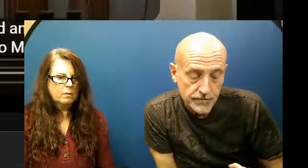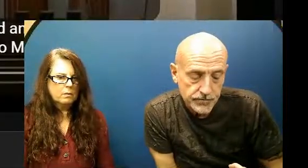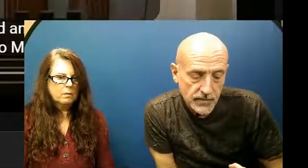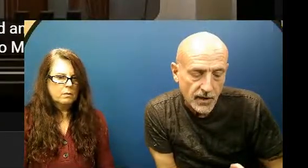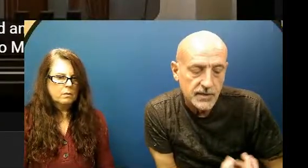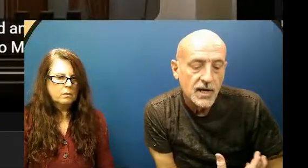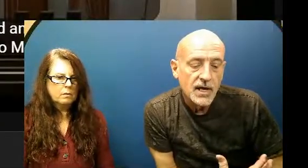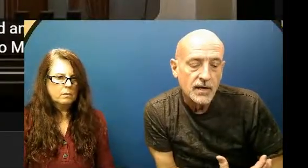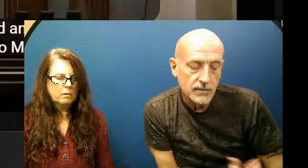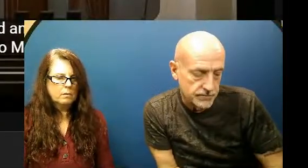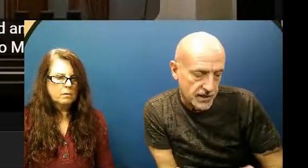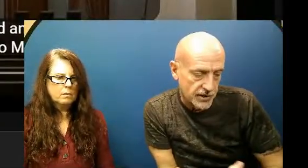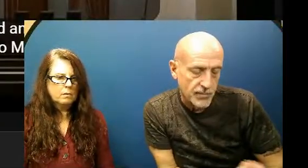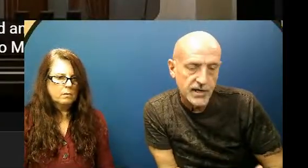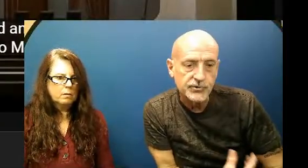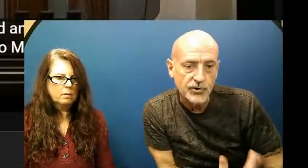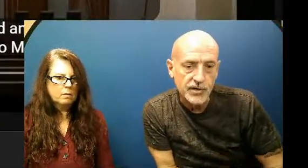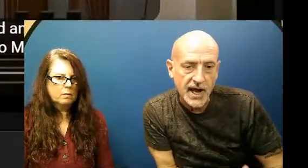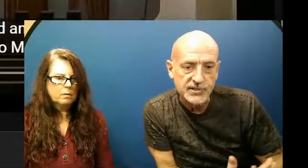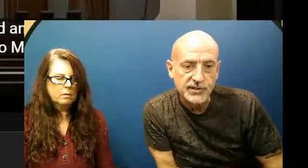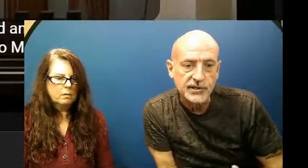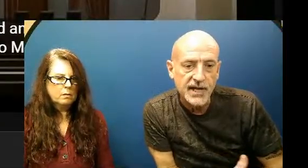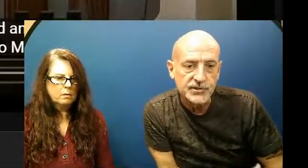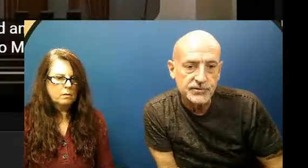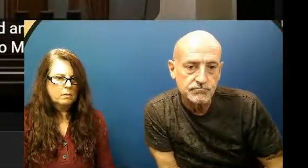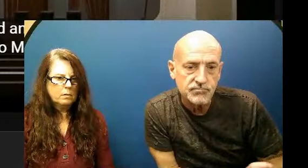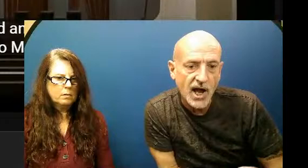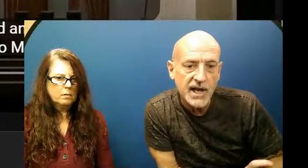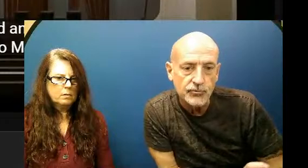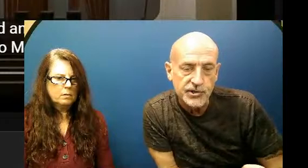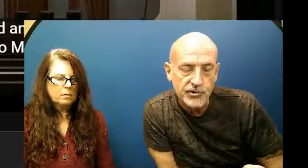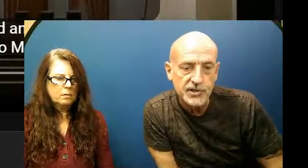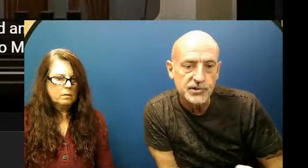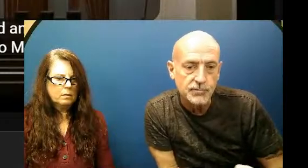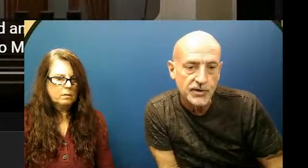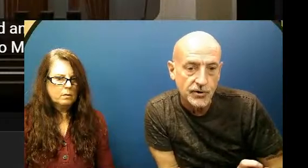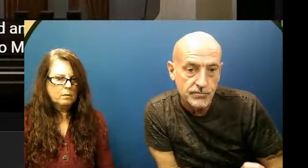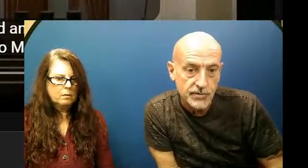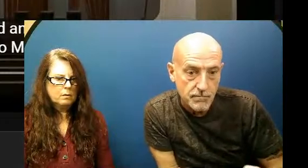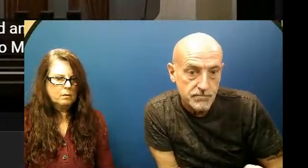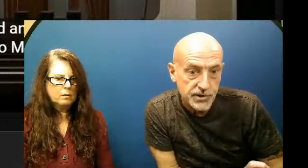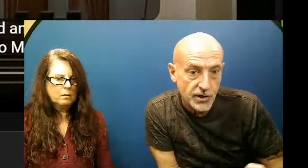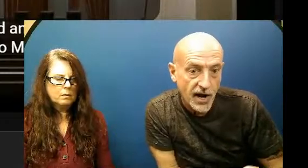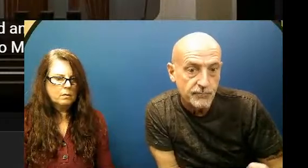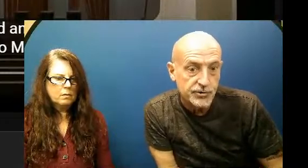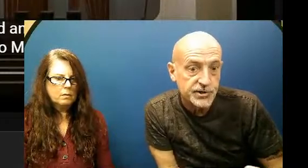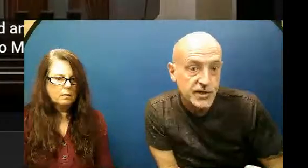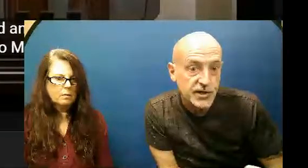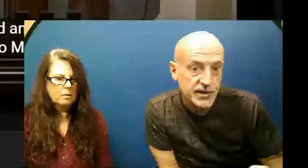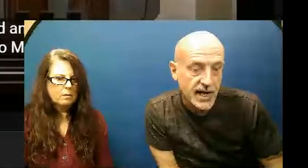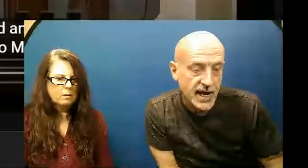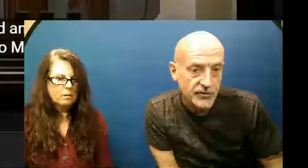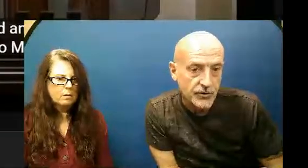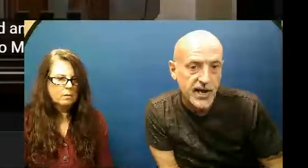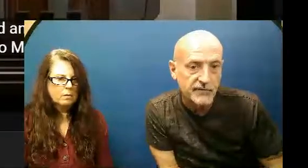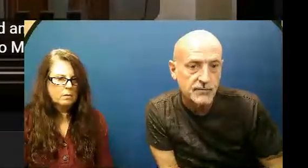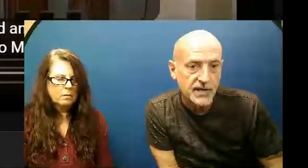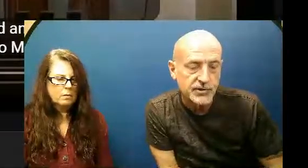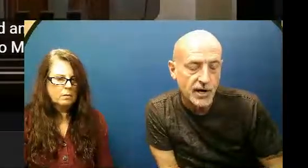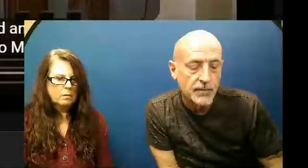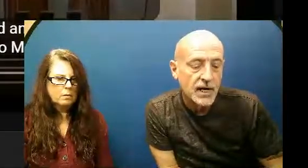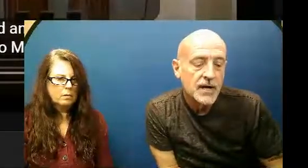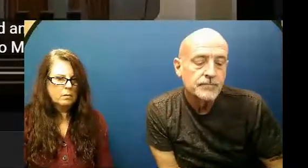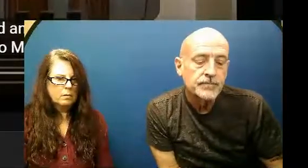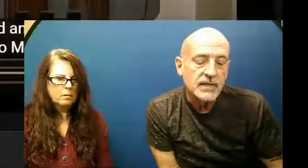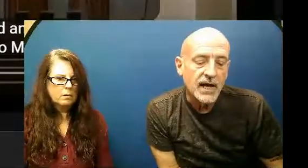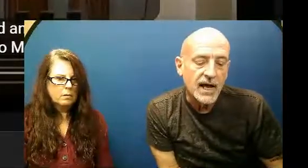fails. Right. Intermediate scrutiny has less tight restrictions, but they still have precision in how those have to match